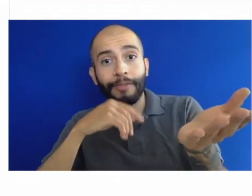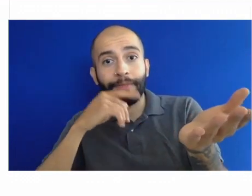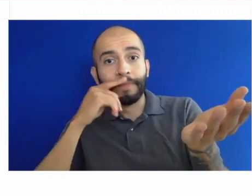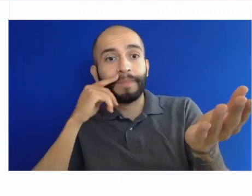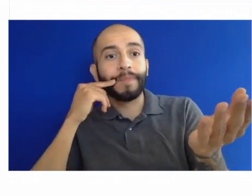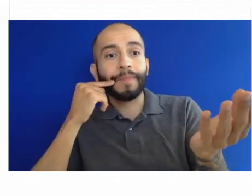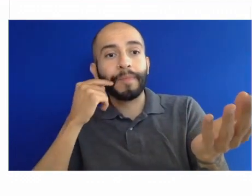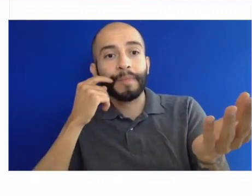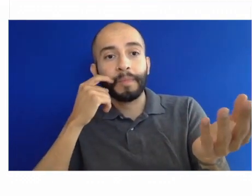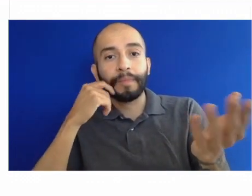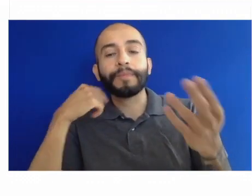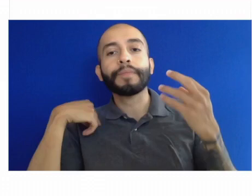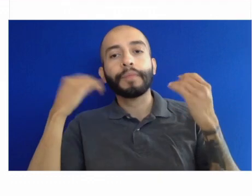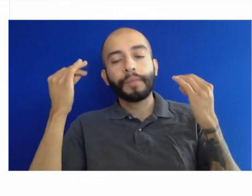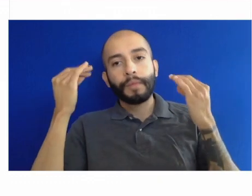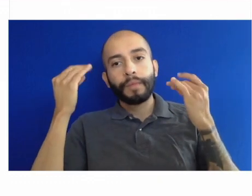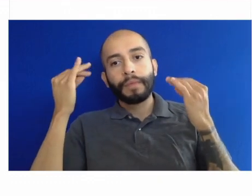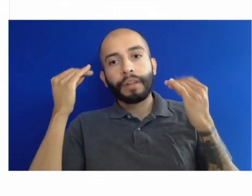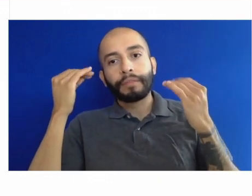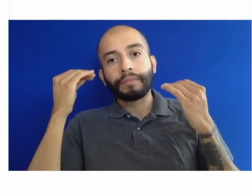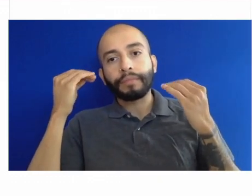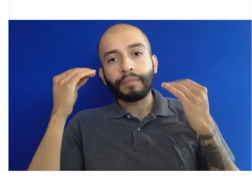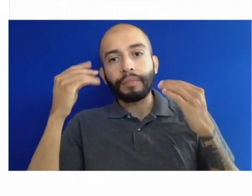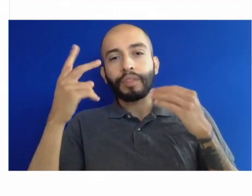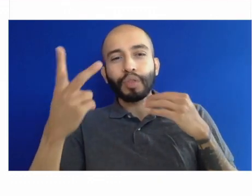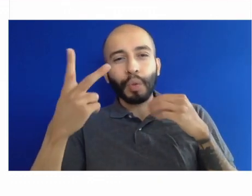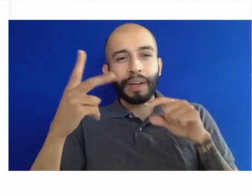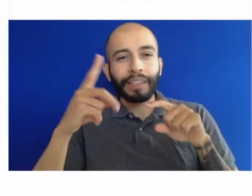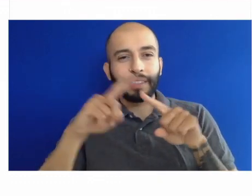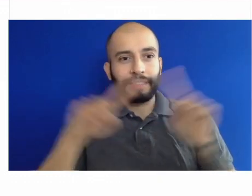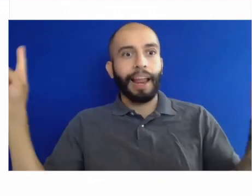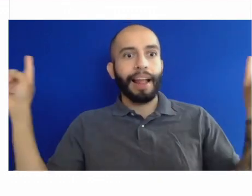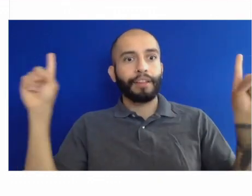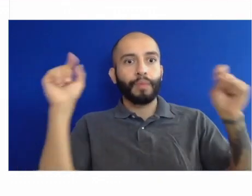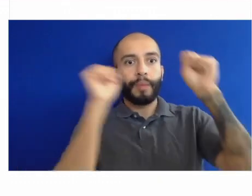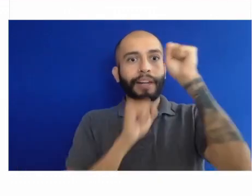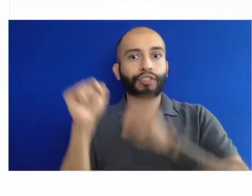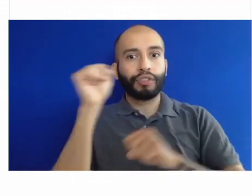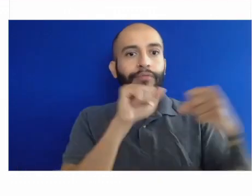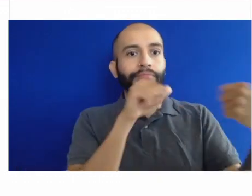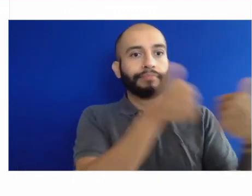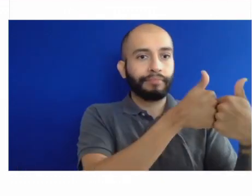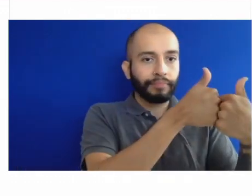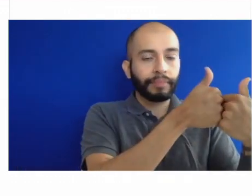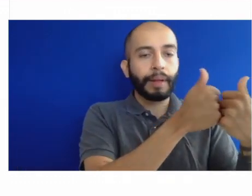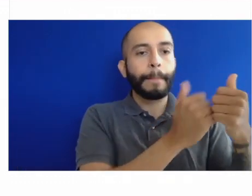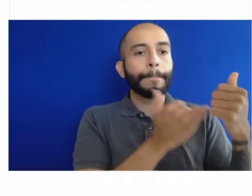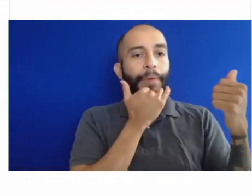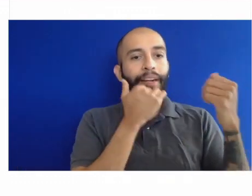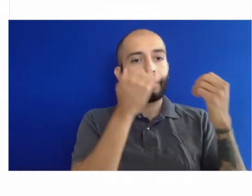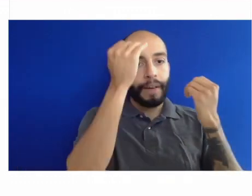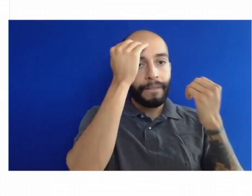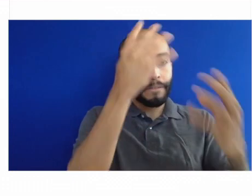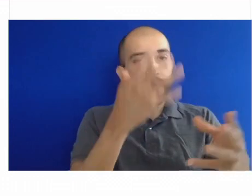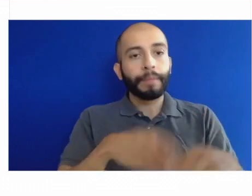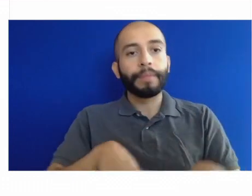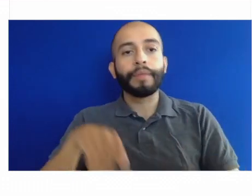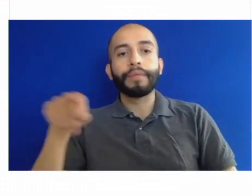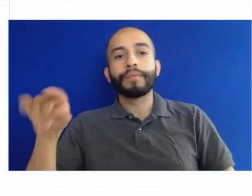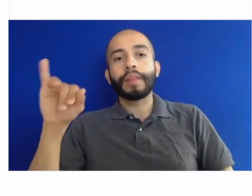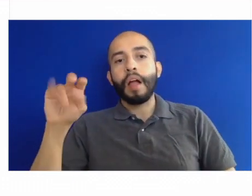bit more about inoculation's use in this context. Yeah, sure. Thank you, Rachel. Yeah, so the